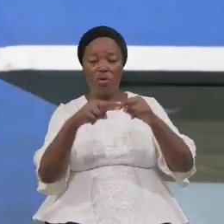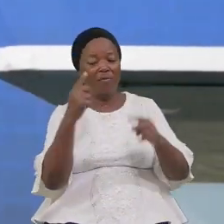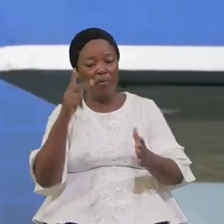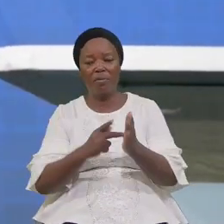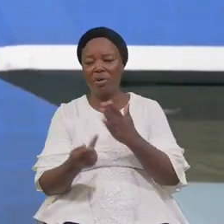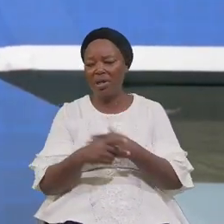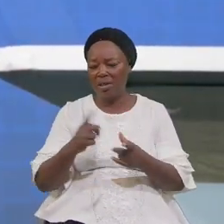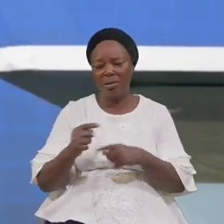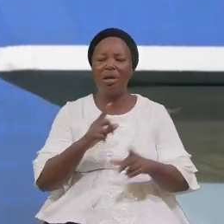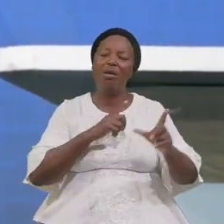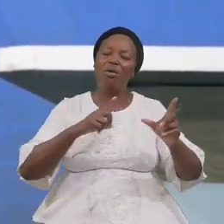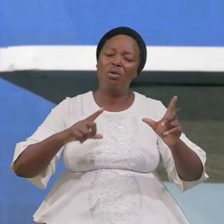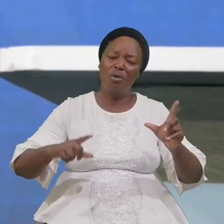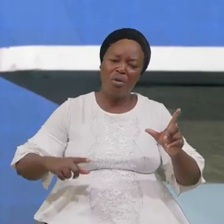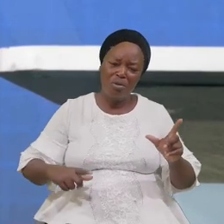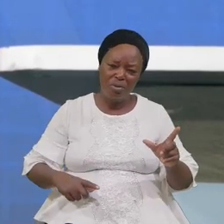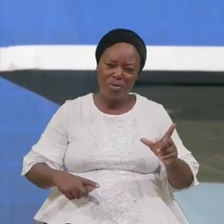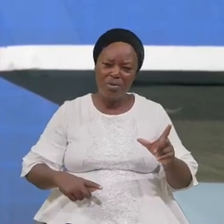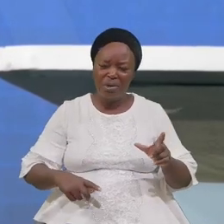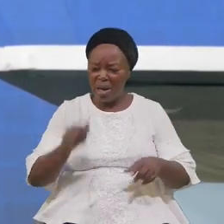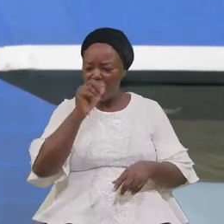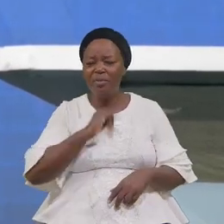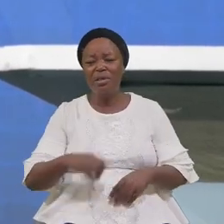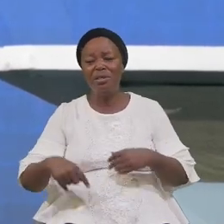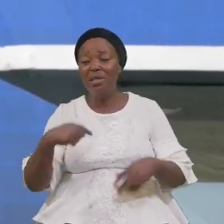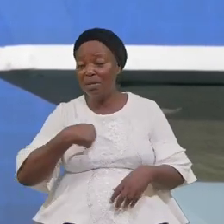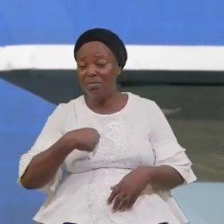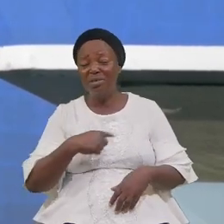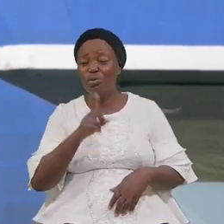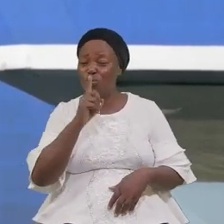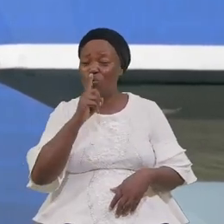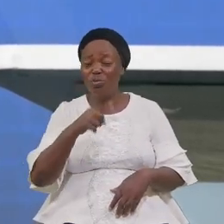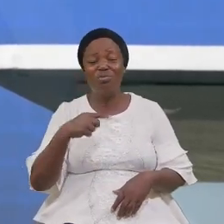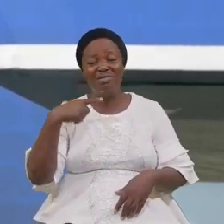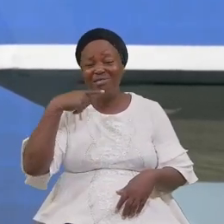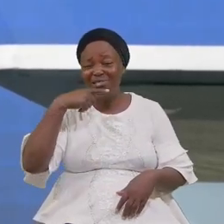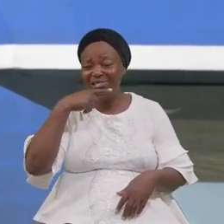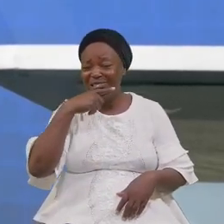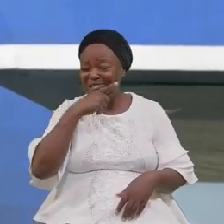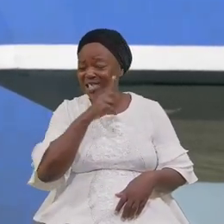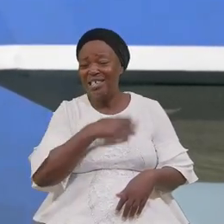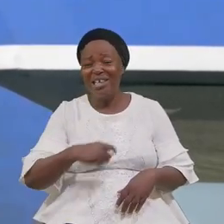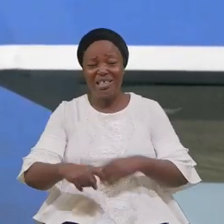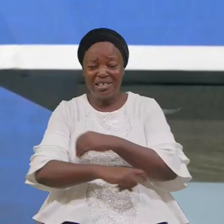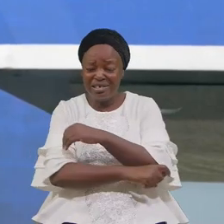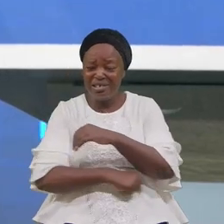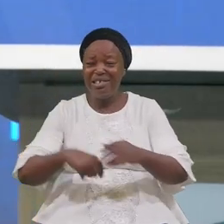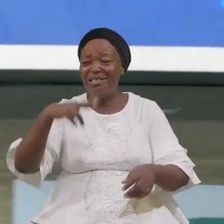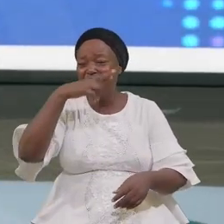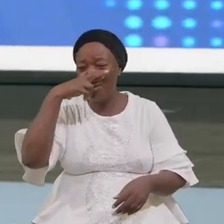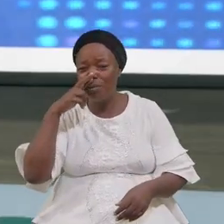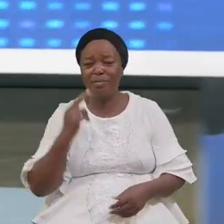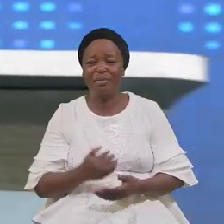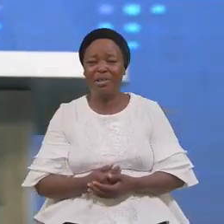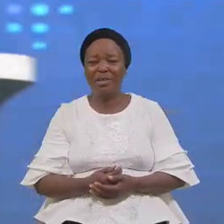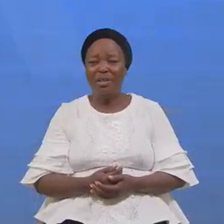say, Lord, I'm a thief. I know. I cannot hide it from you. You know me through and through.